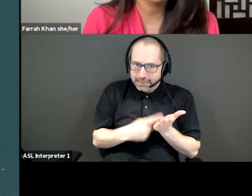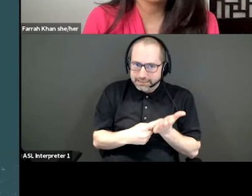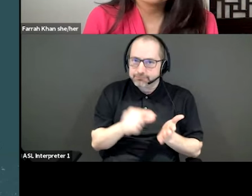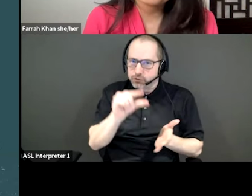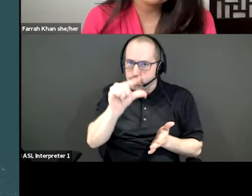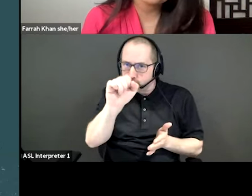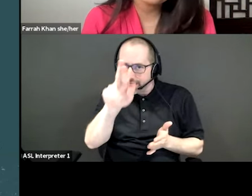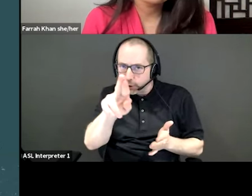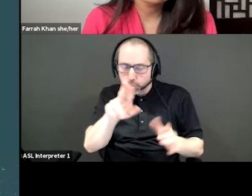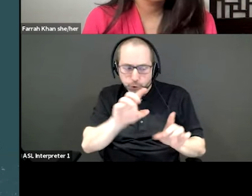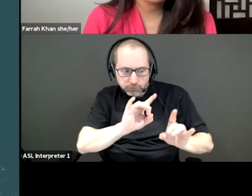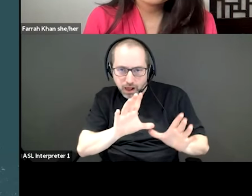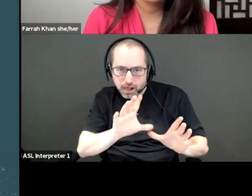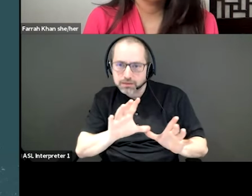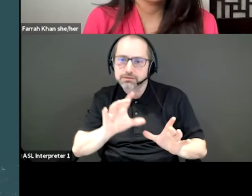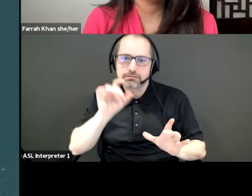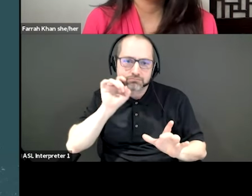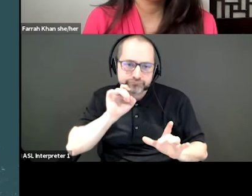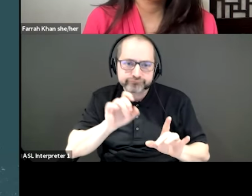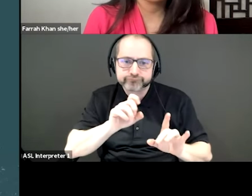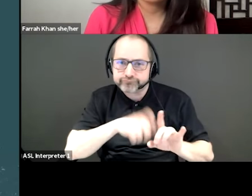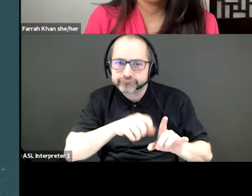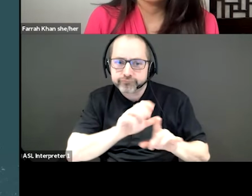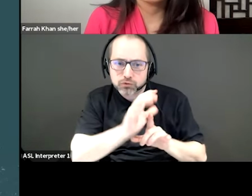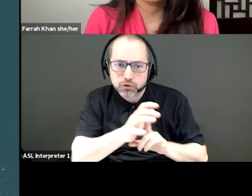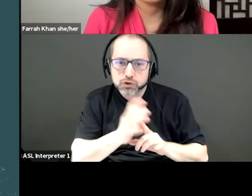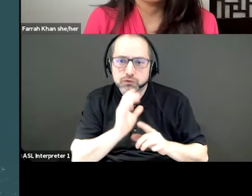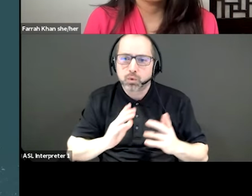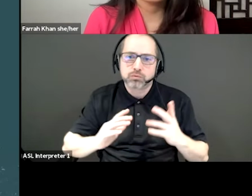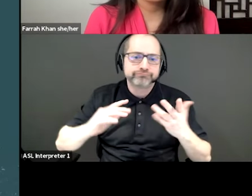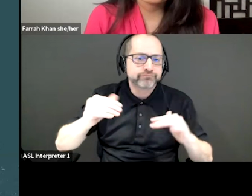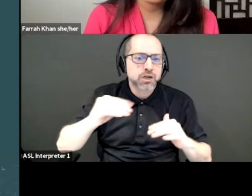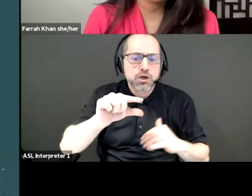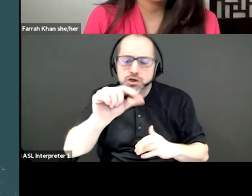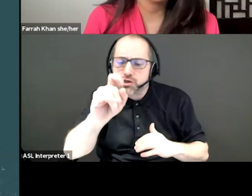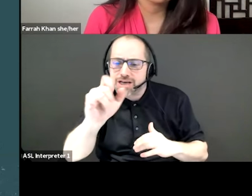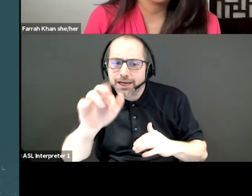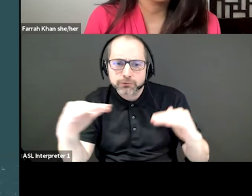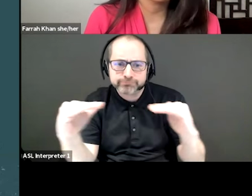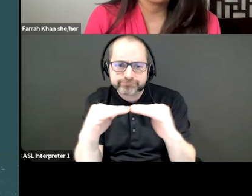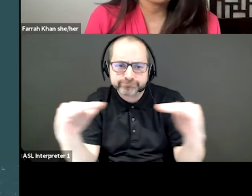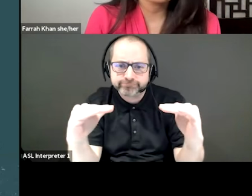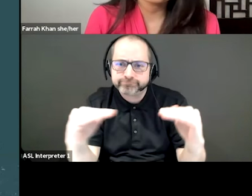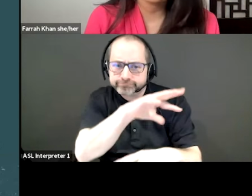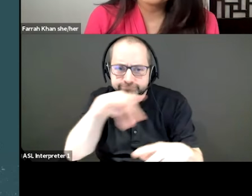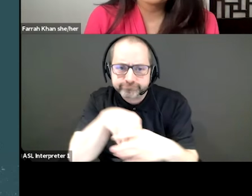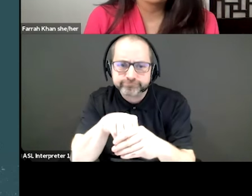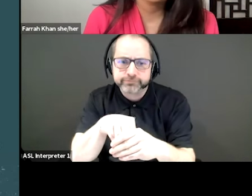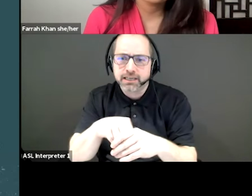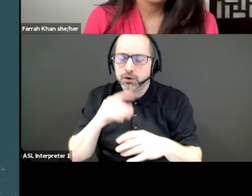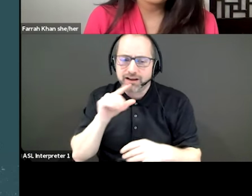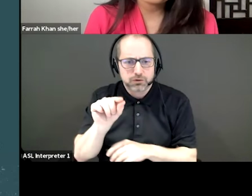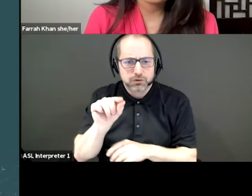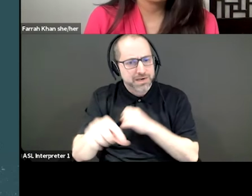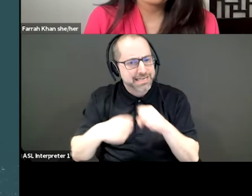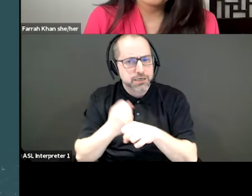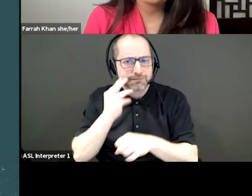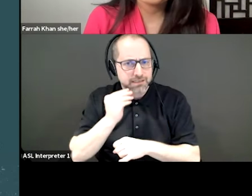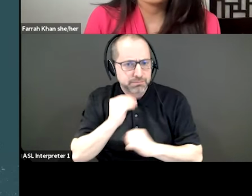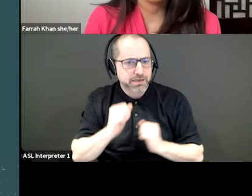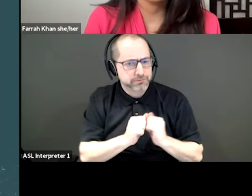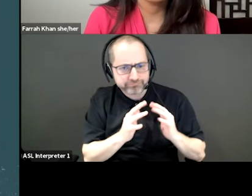social change consultancy dedicated to gender justice, equity, and inclusion. We have 20 years of experience working community organizations,